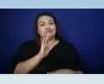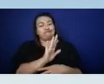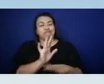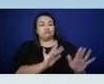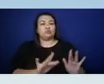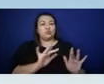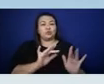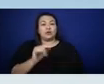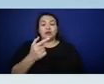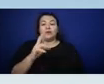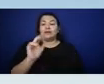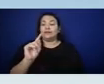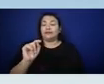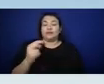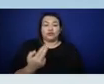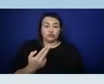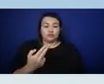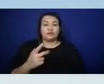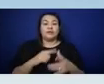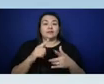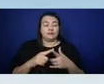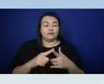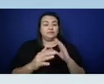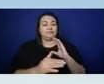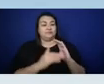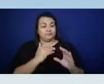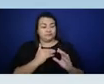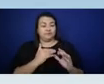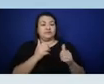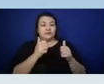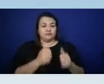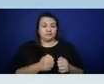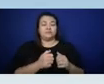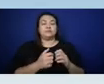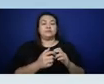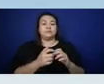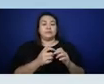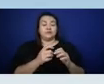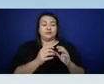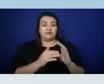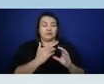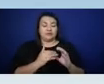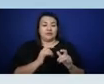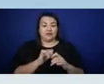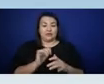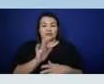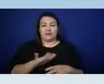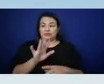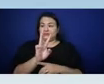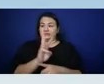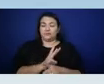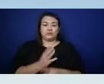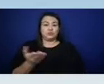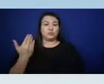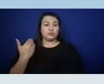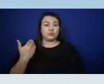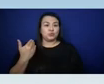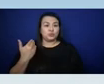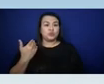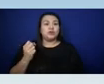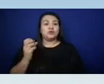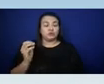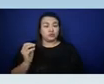income. We received the 2,400, but the 600 we didn't receive. So I called the IRS. They said